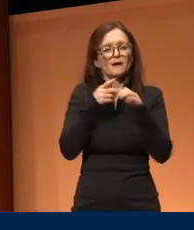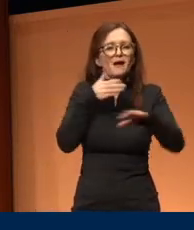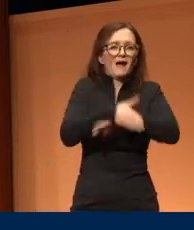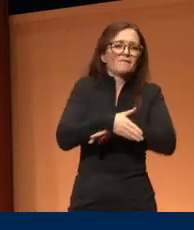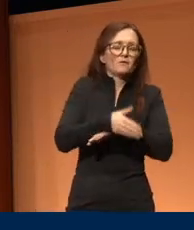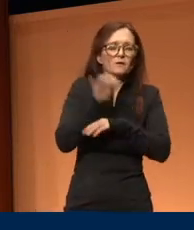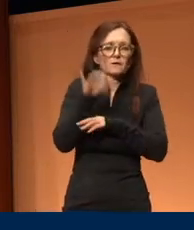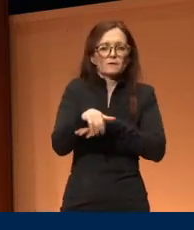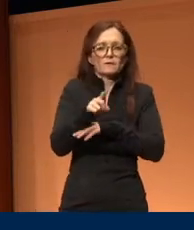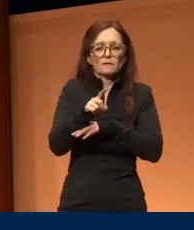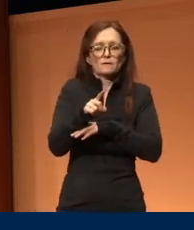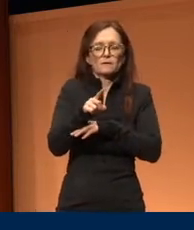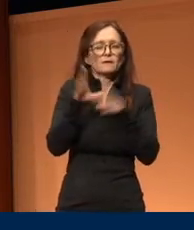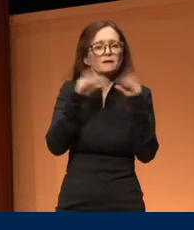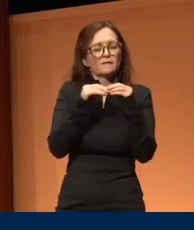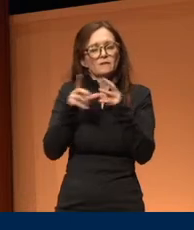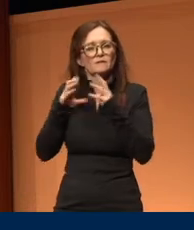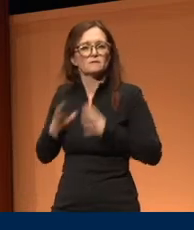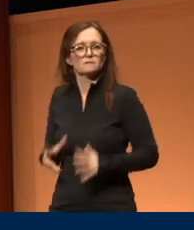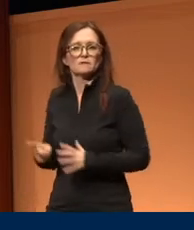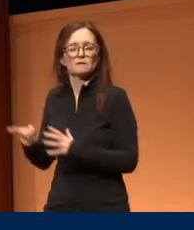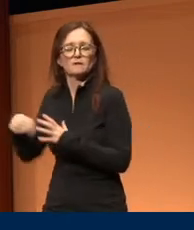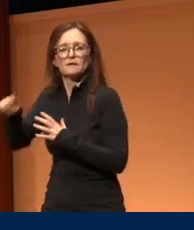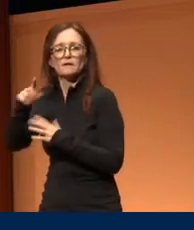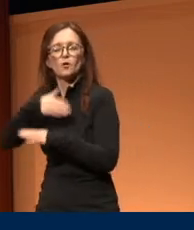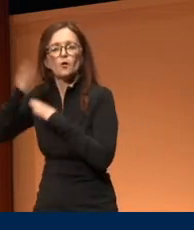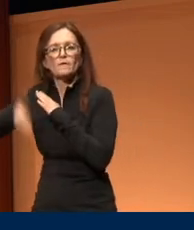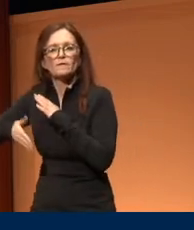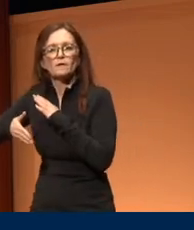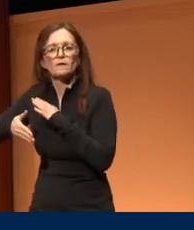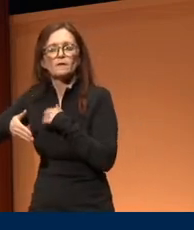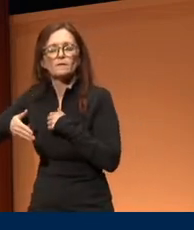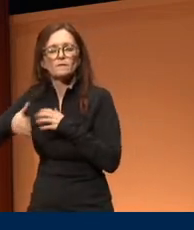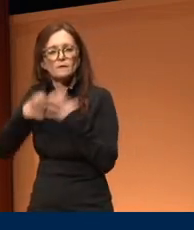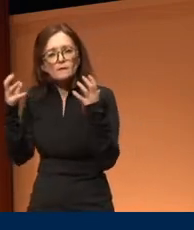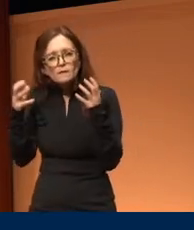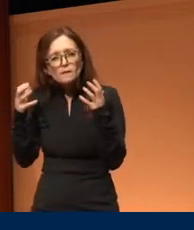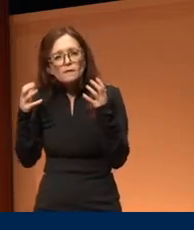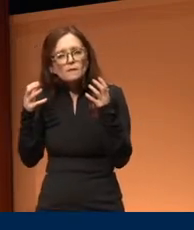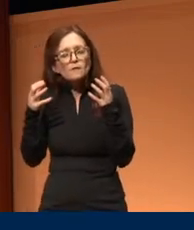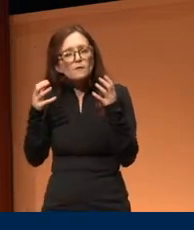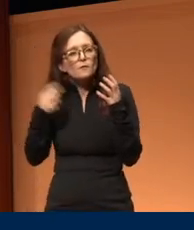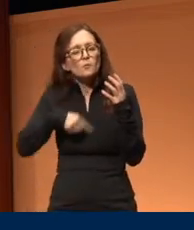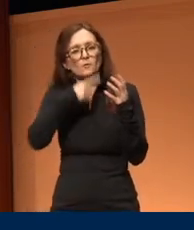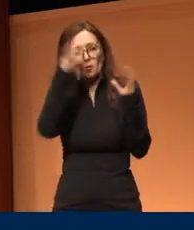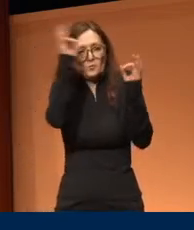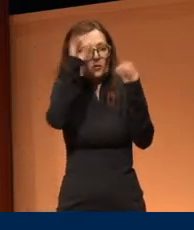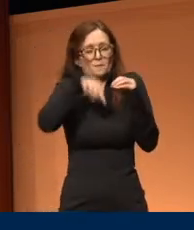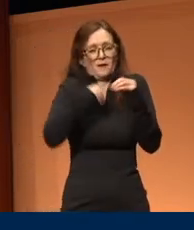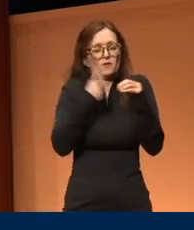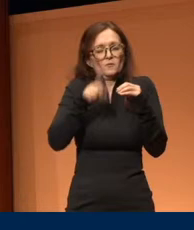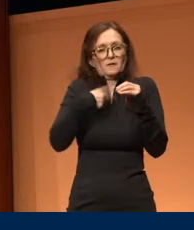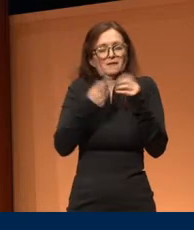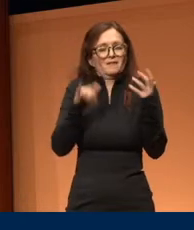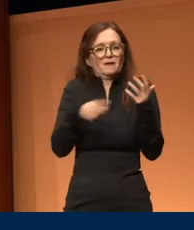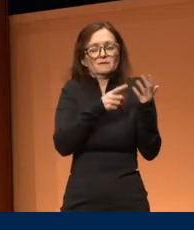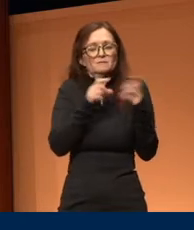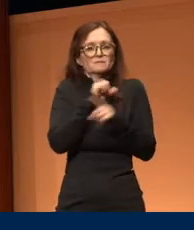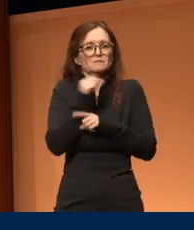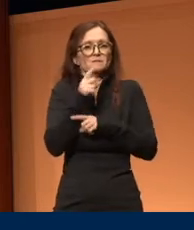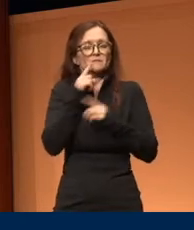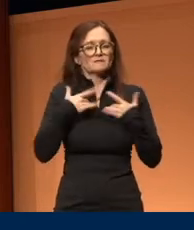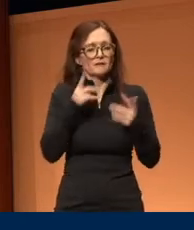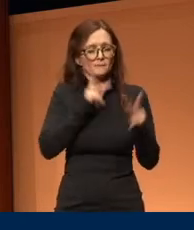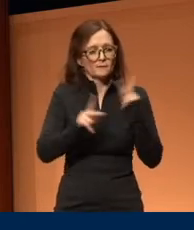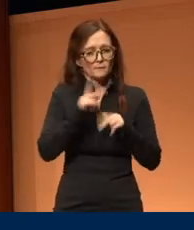of, you know, when the convention is over. There are a lot of elements that we don't know about, like what does it do to the psyche of these people.